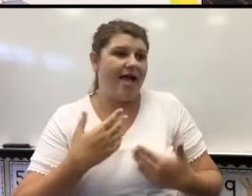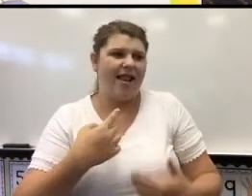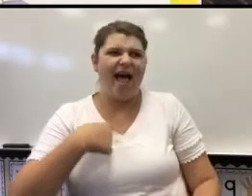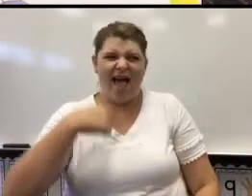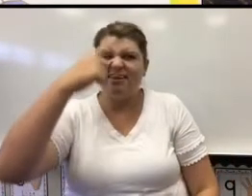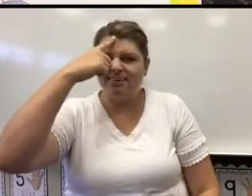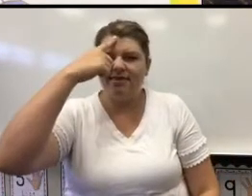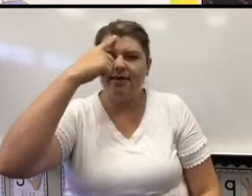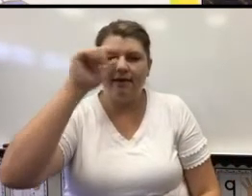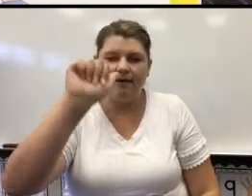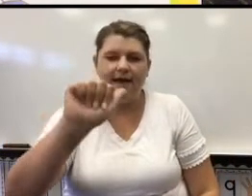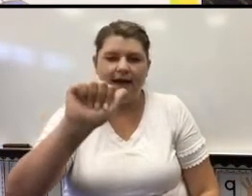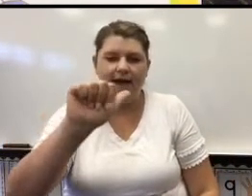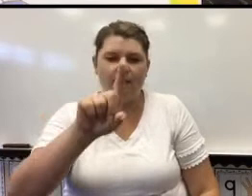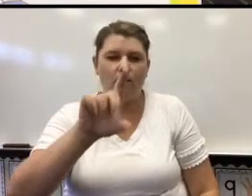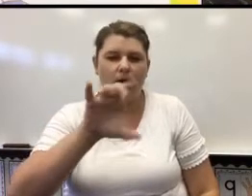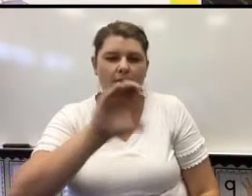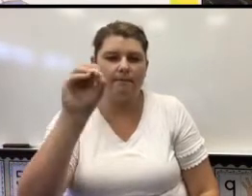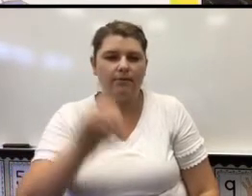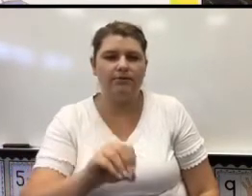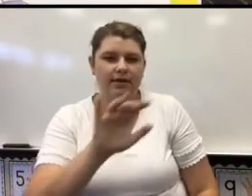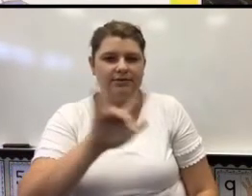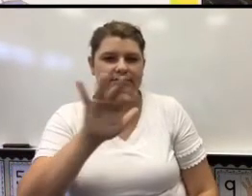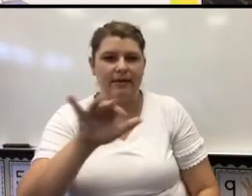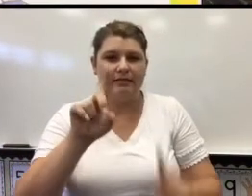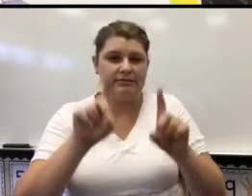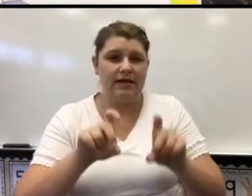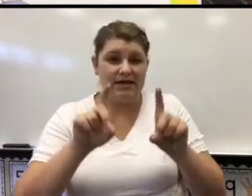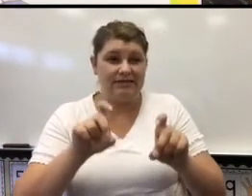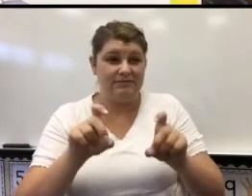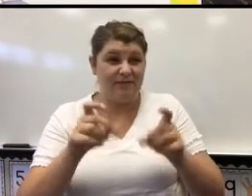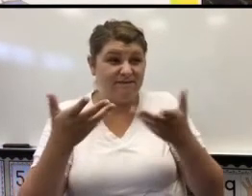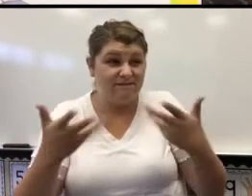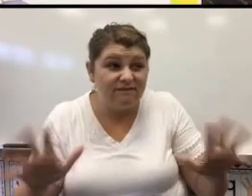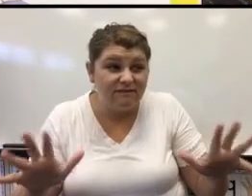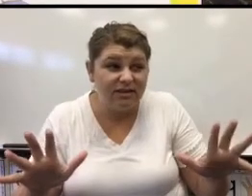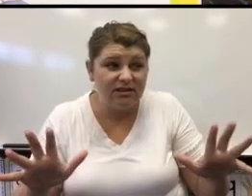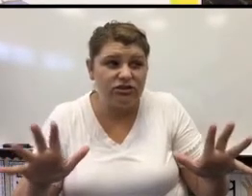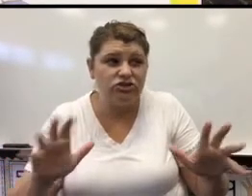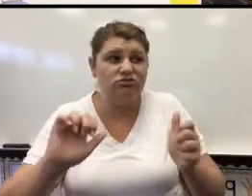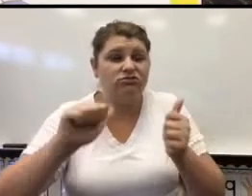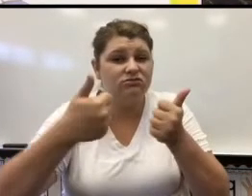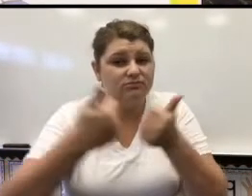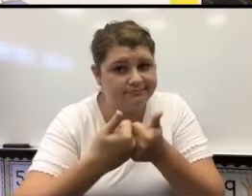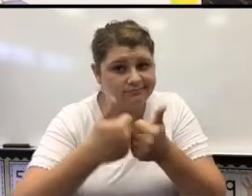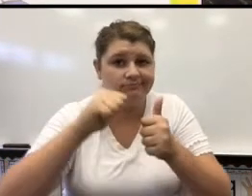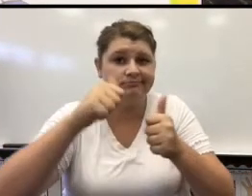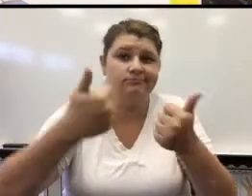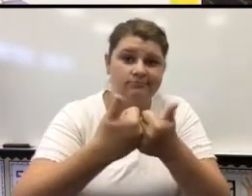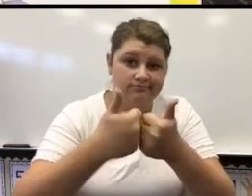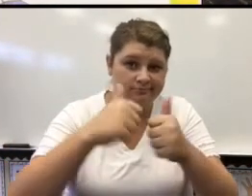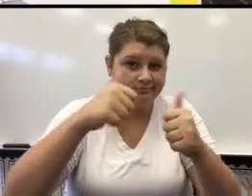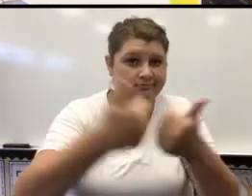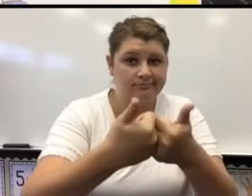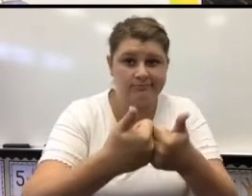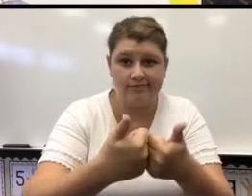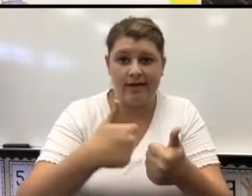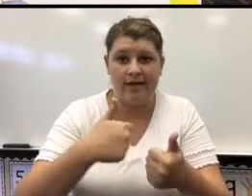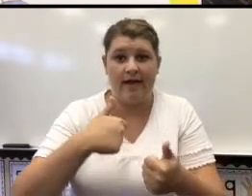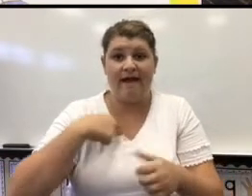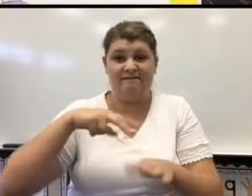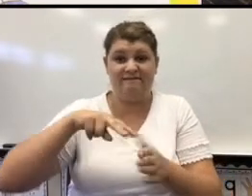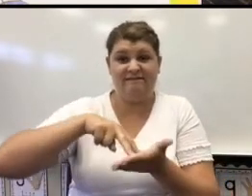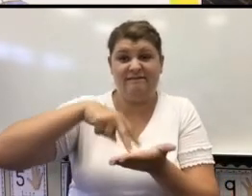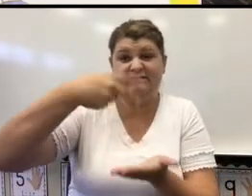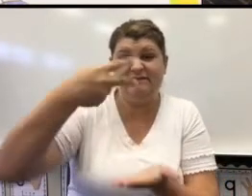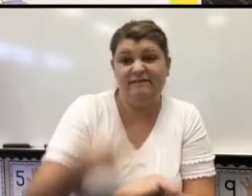George. "I felt happier, and I'm pretty sure I got at least an A on my spelling test, but after that I had to deal with a